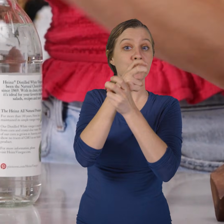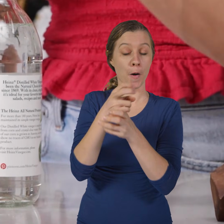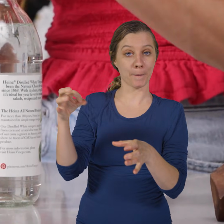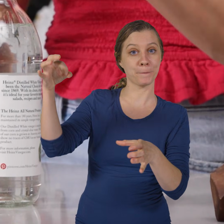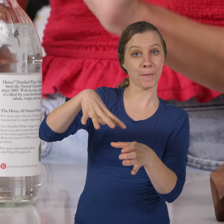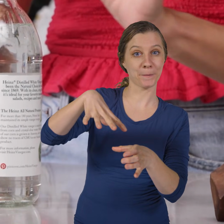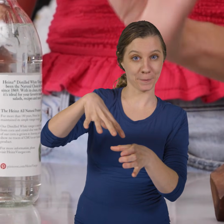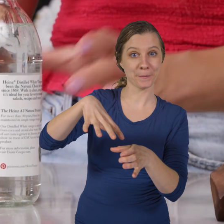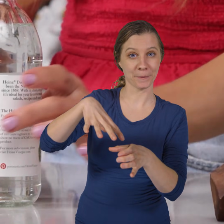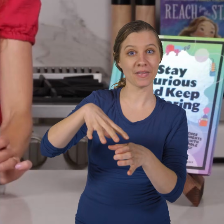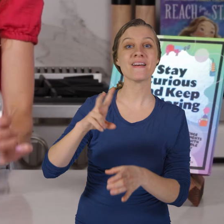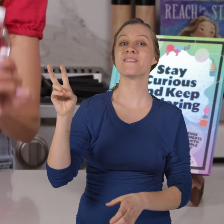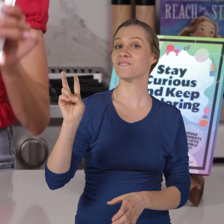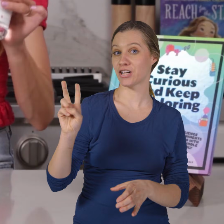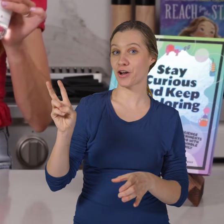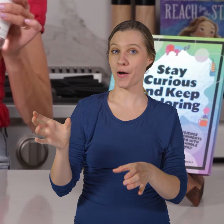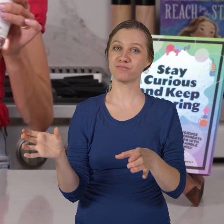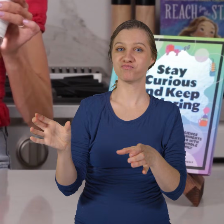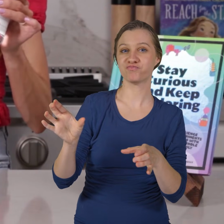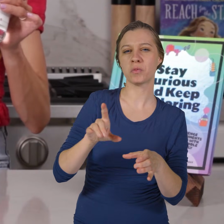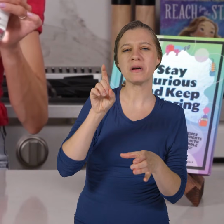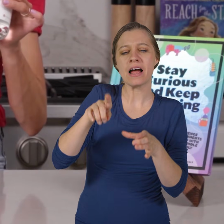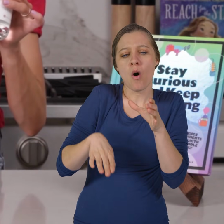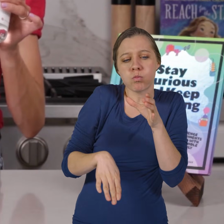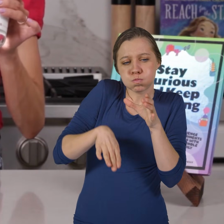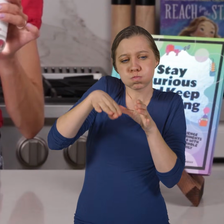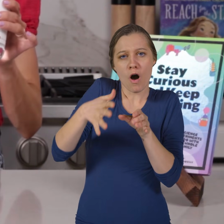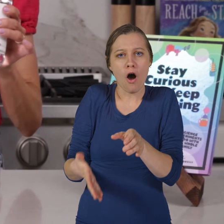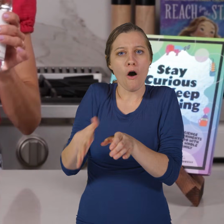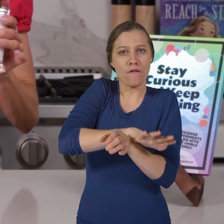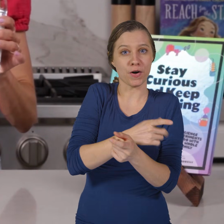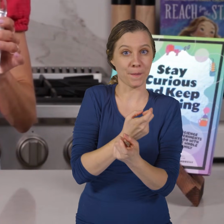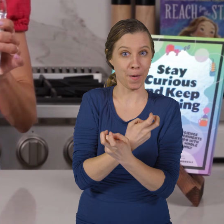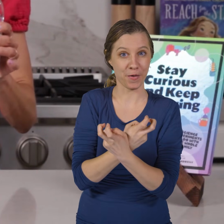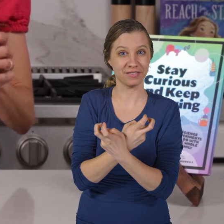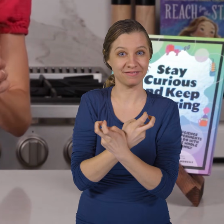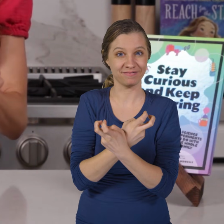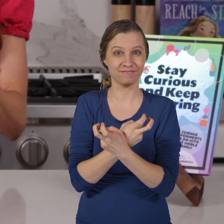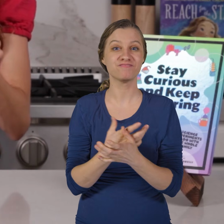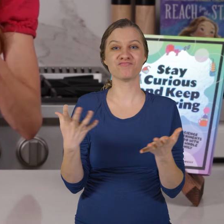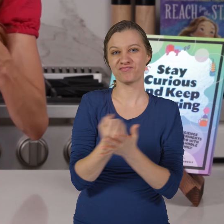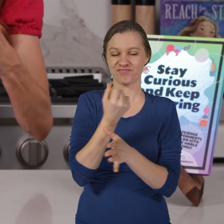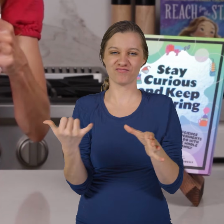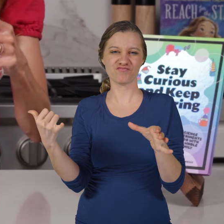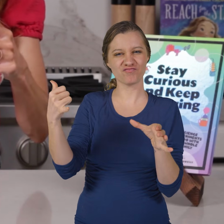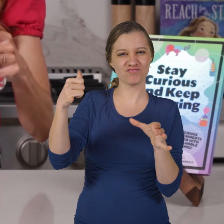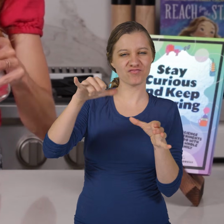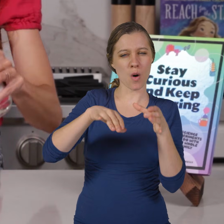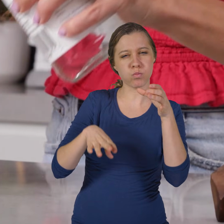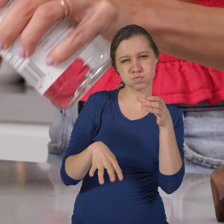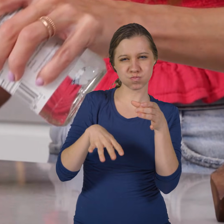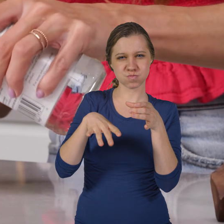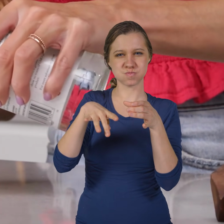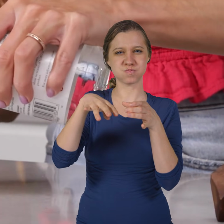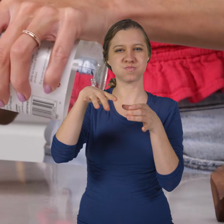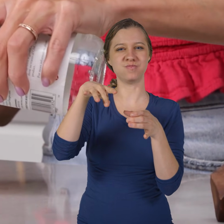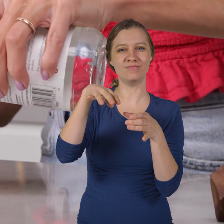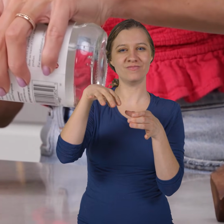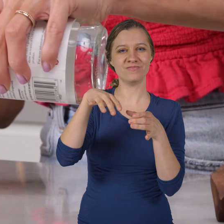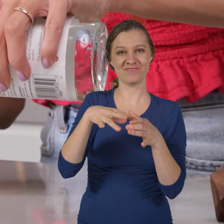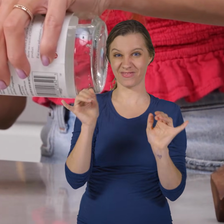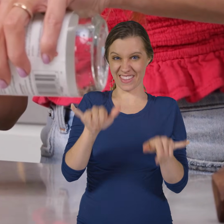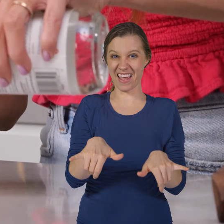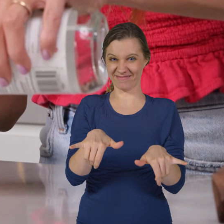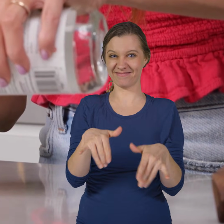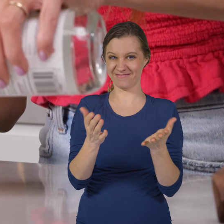place your chicken bones in, and some vinegar. You just need enough to cover the bones. So go ahead, cover your